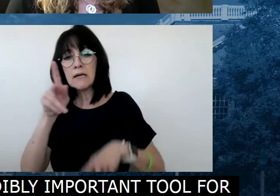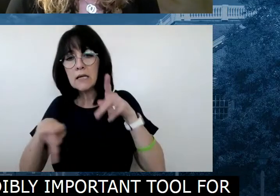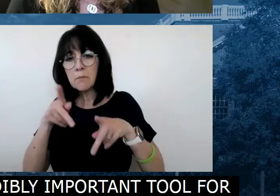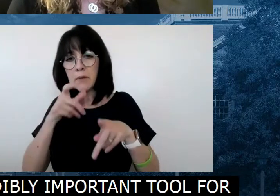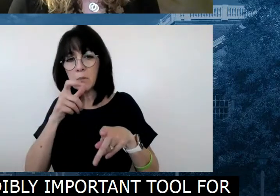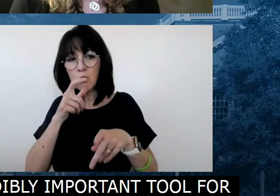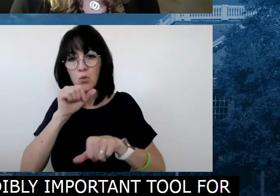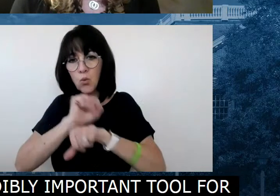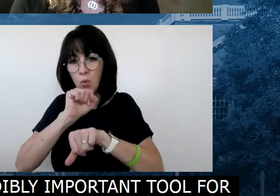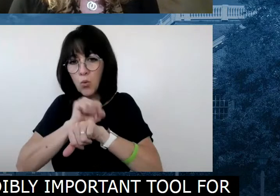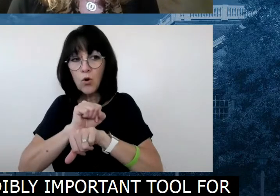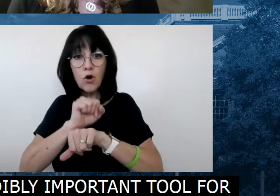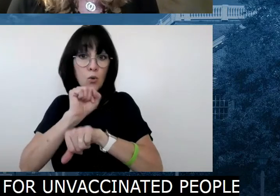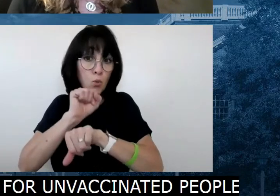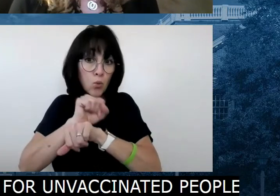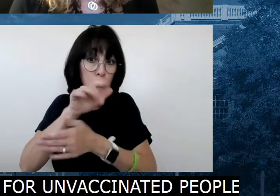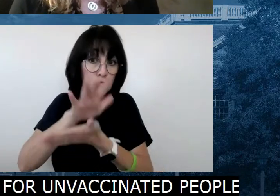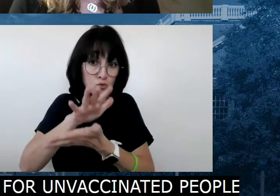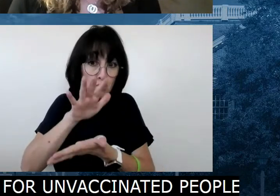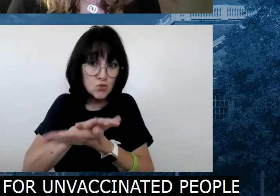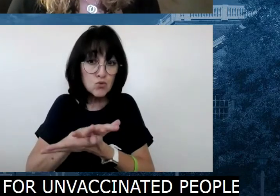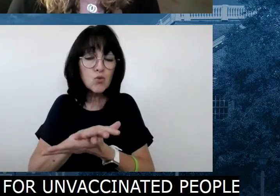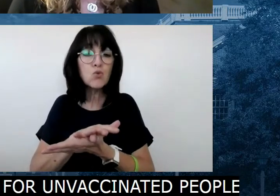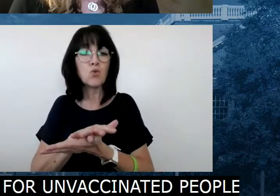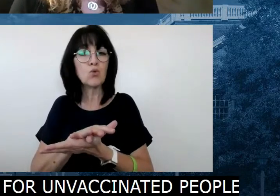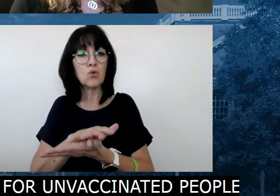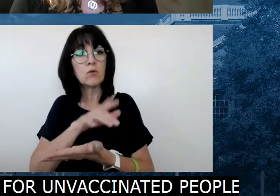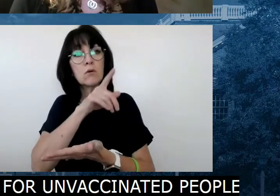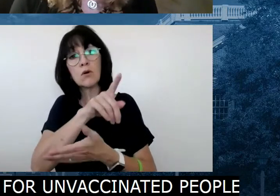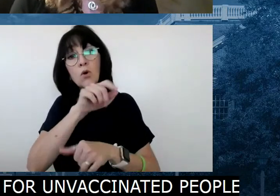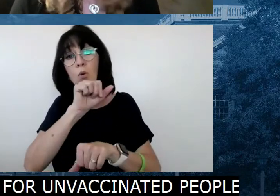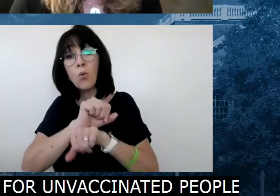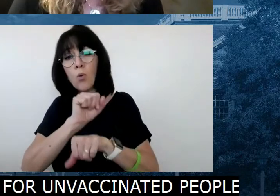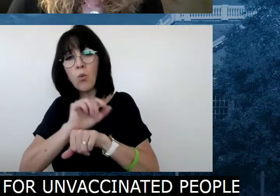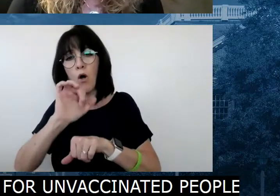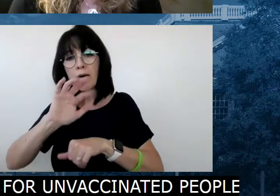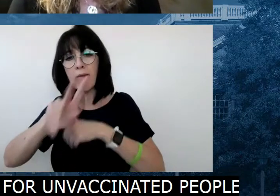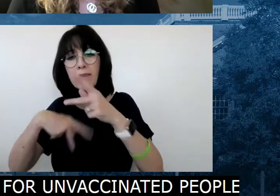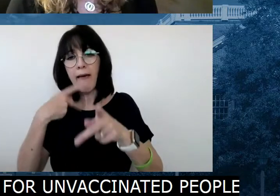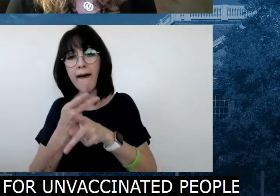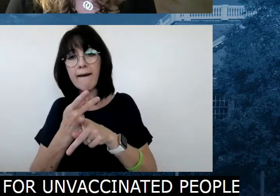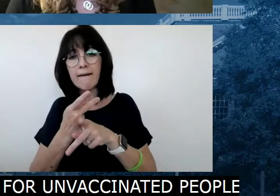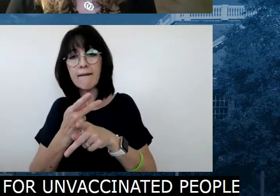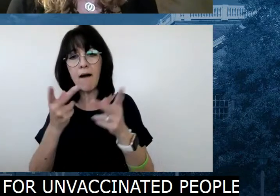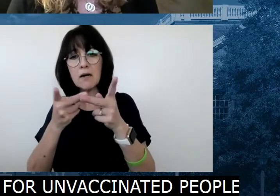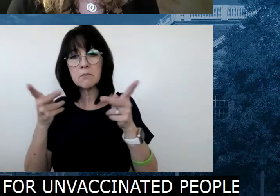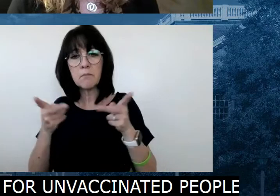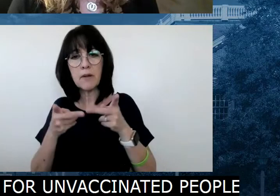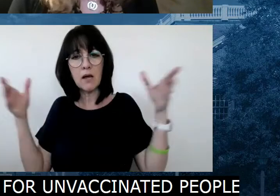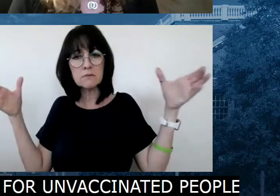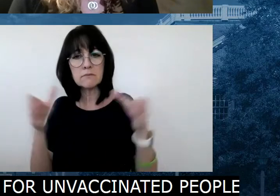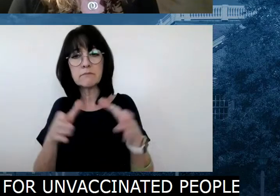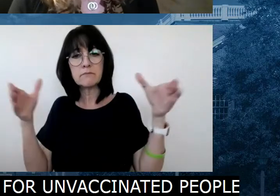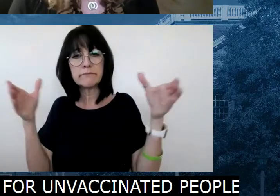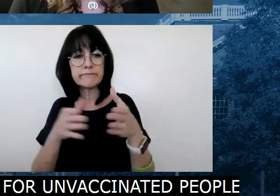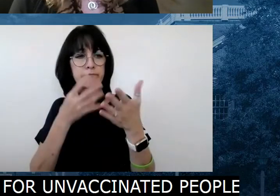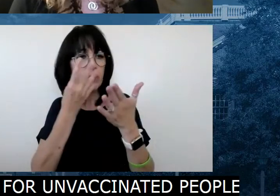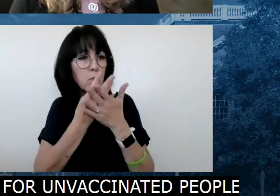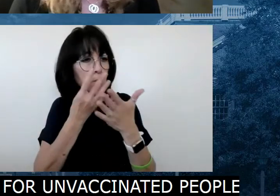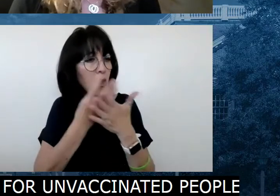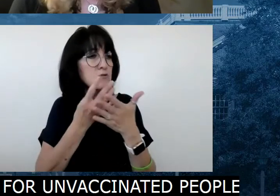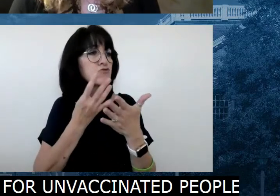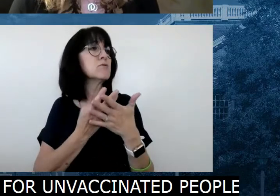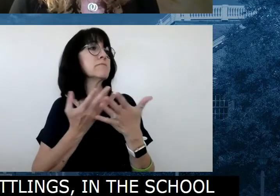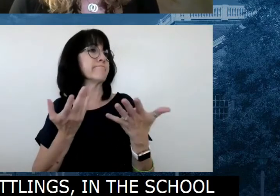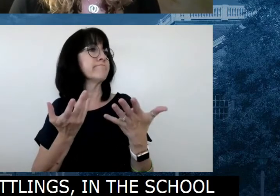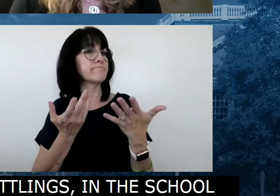And so we're going to need to continue to be doing testing and